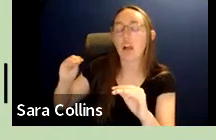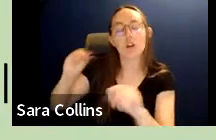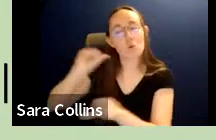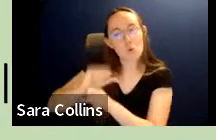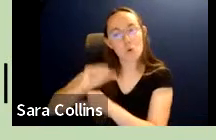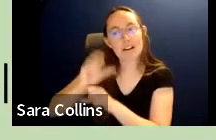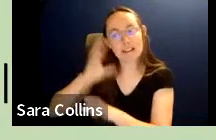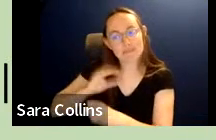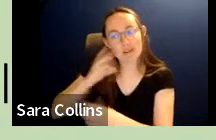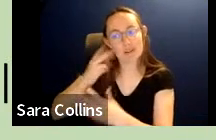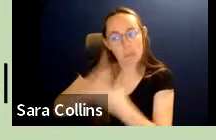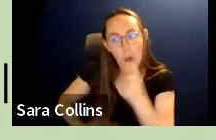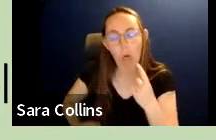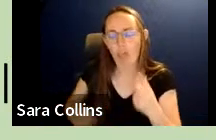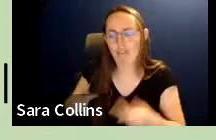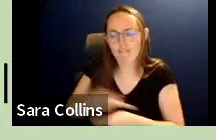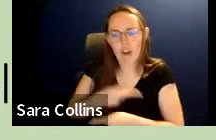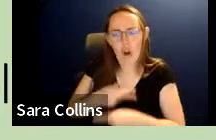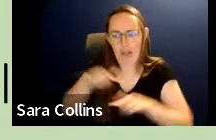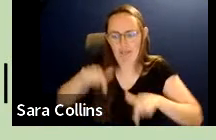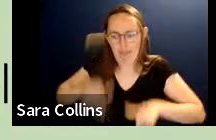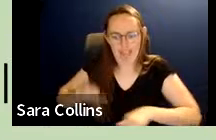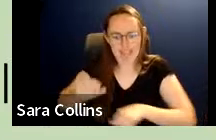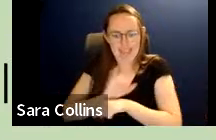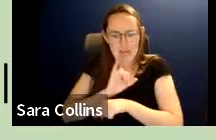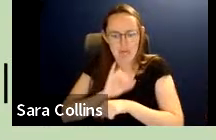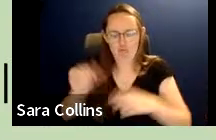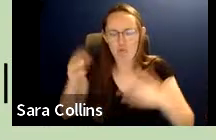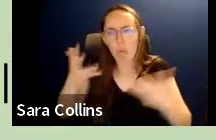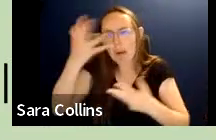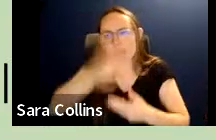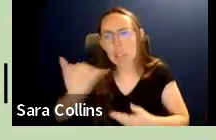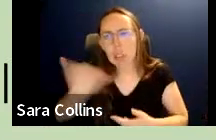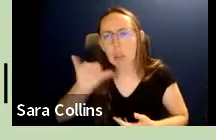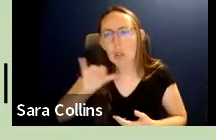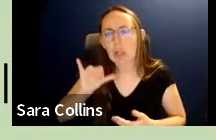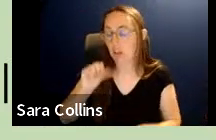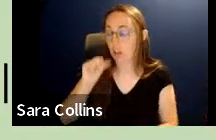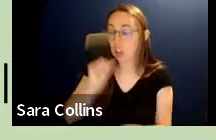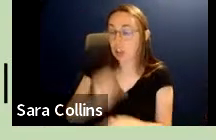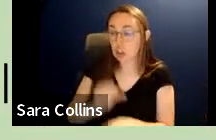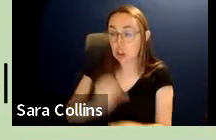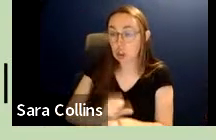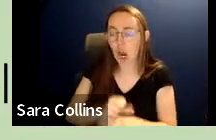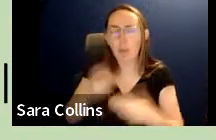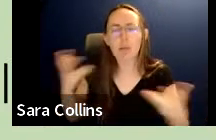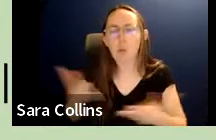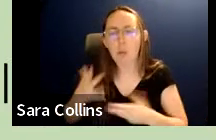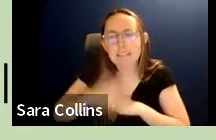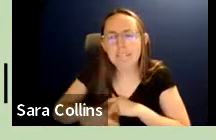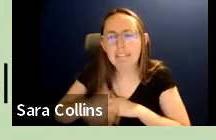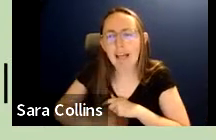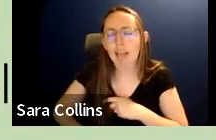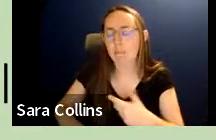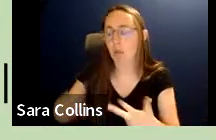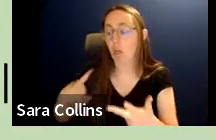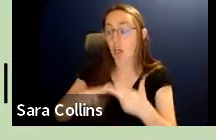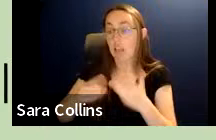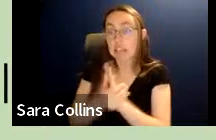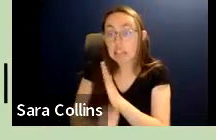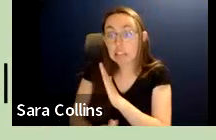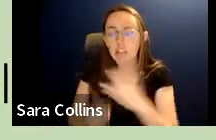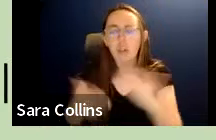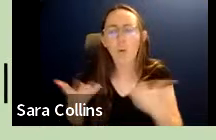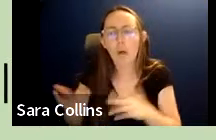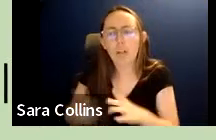of, what is this industry like, and what are the jobs available in it, and what are the skills I need to be successful at